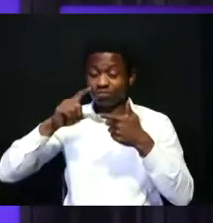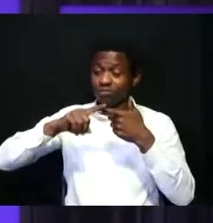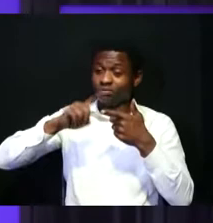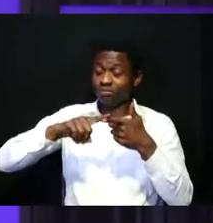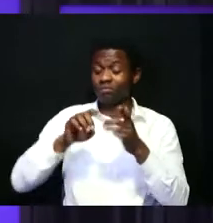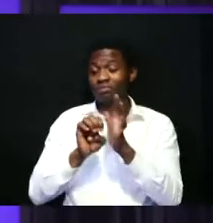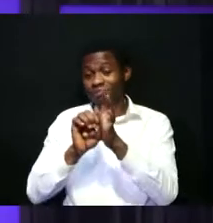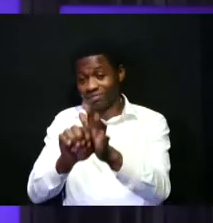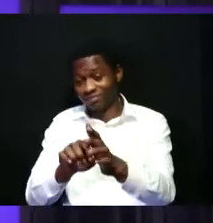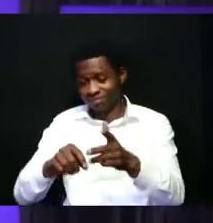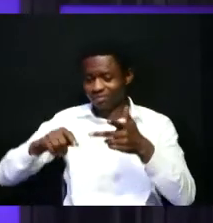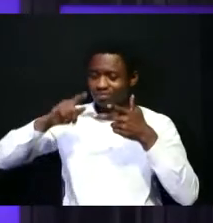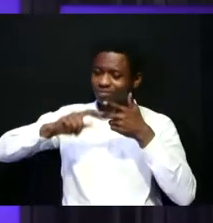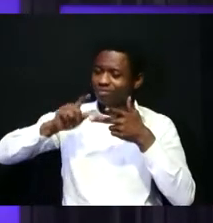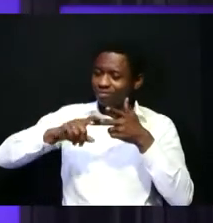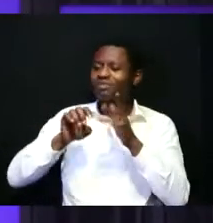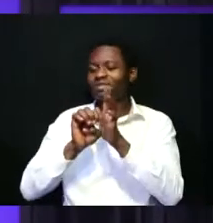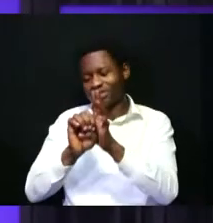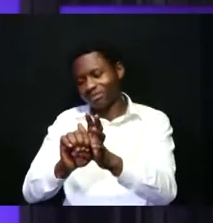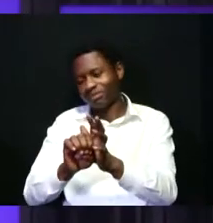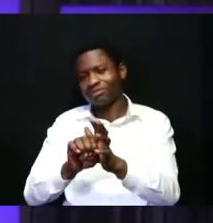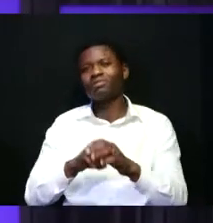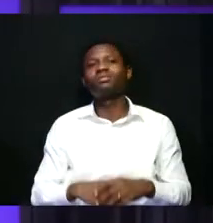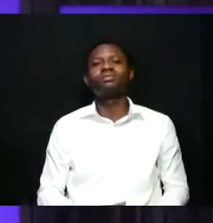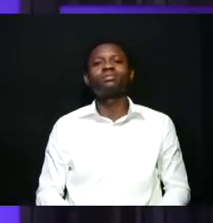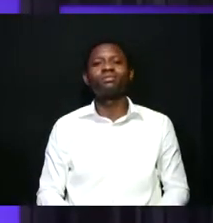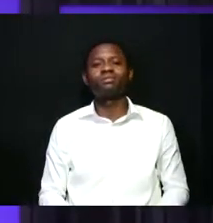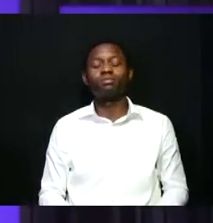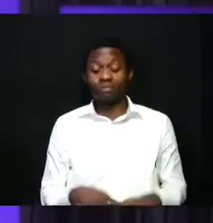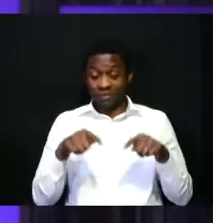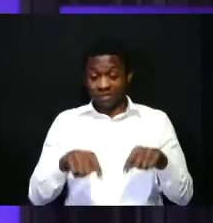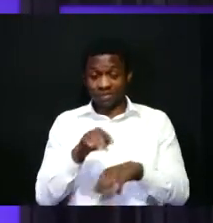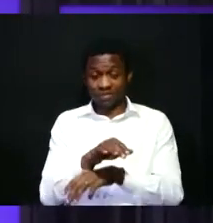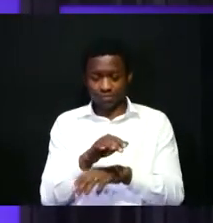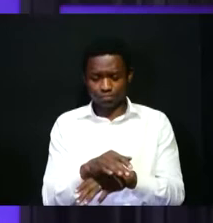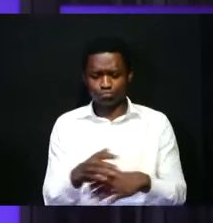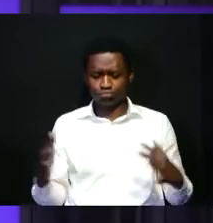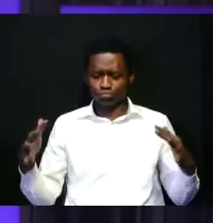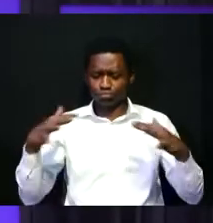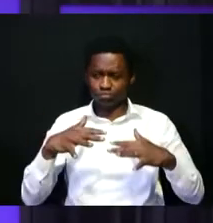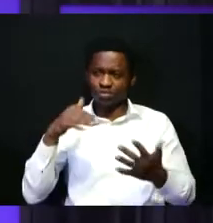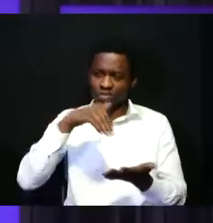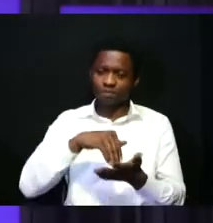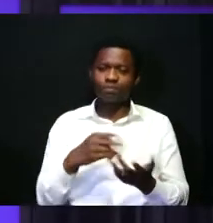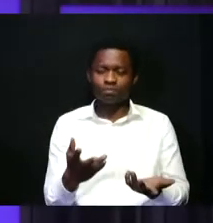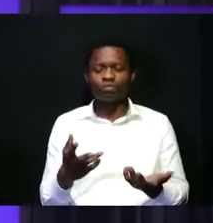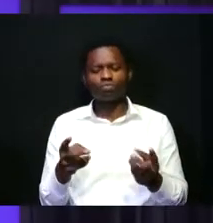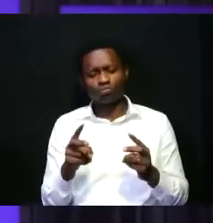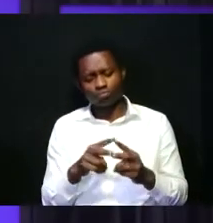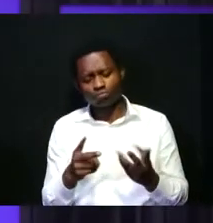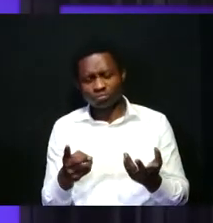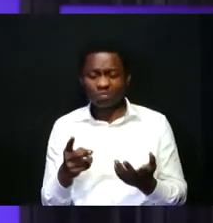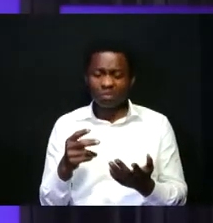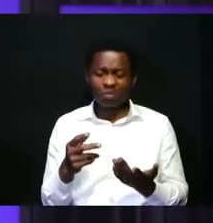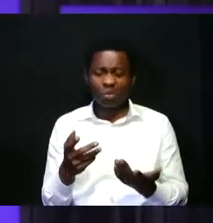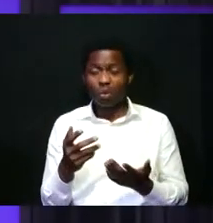by example, and by example. Tonight, we are gathered here so that as